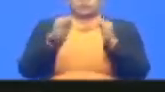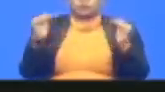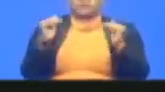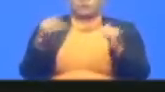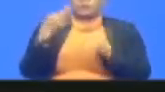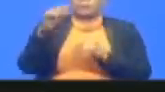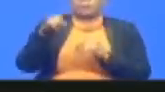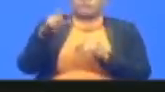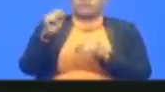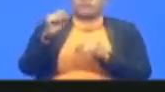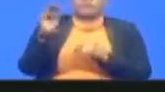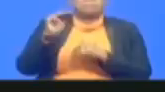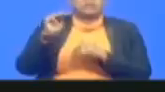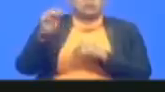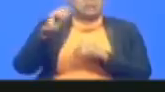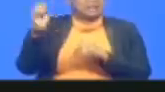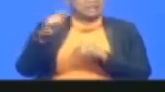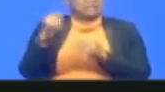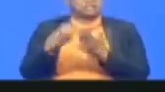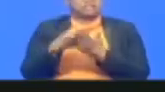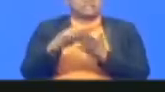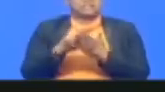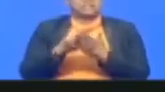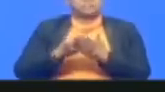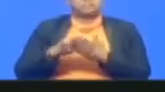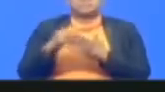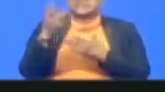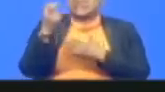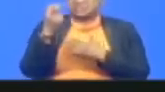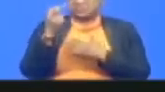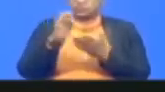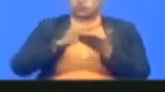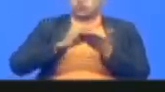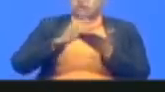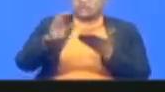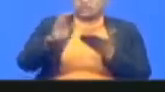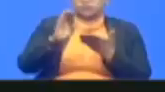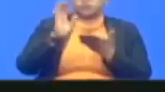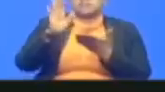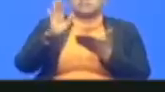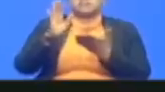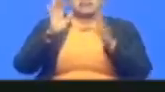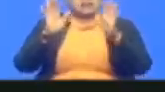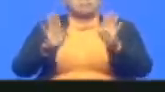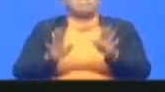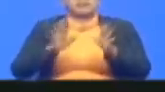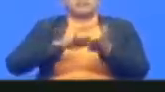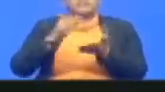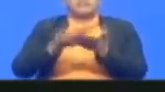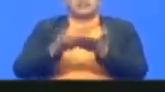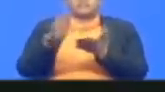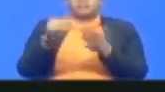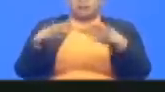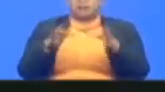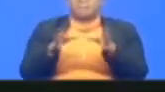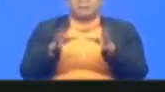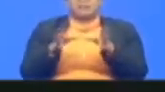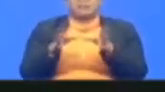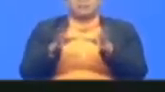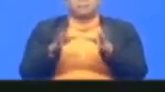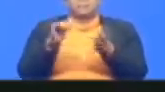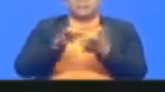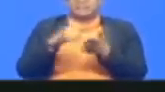3.5 million Kenya shillings suspect donation to his campaign fund from a company facing extensive